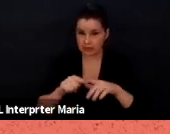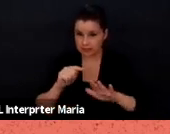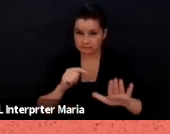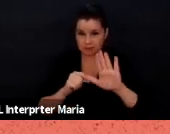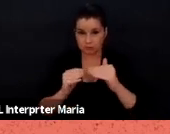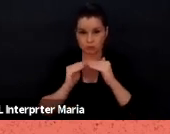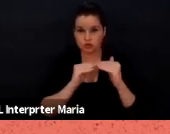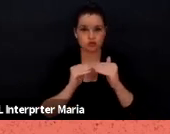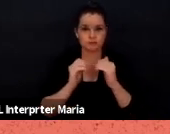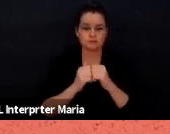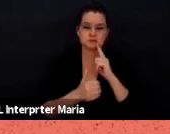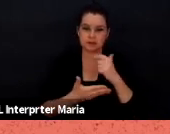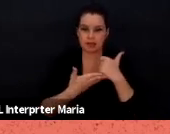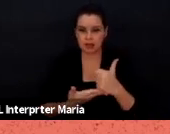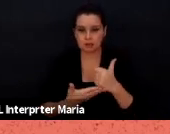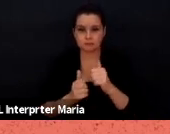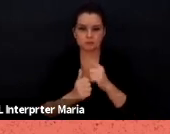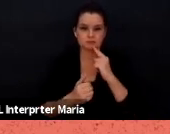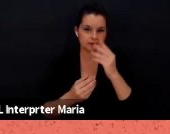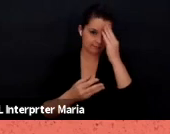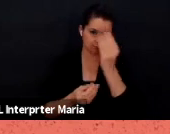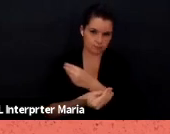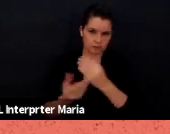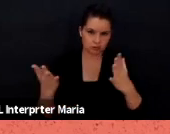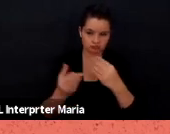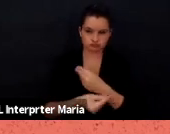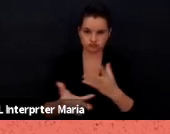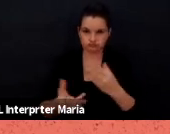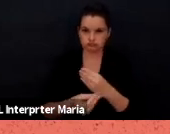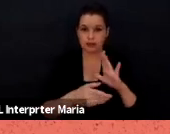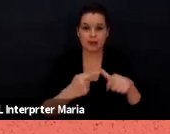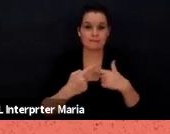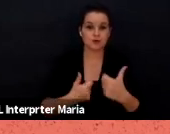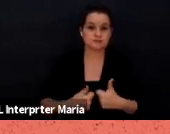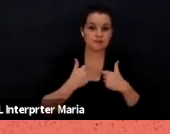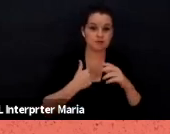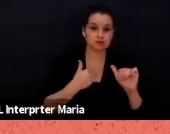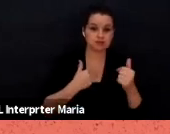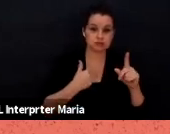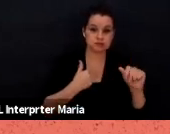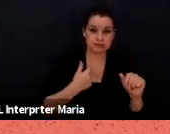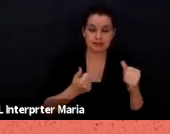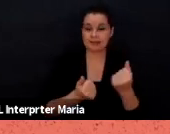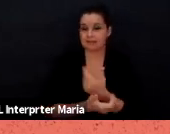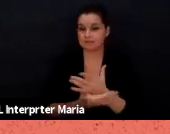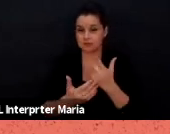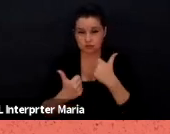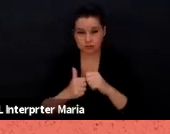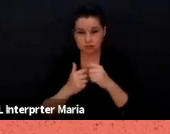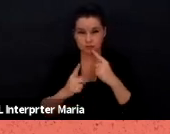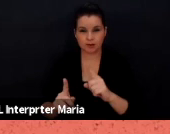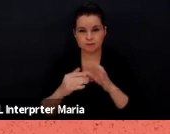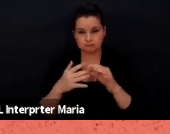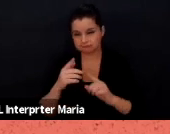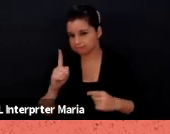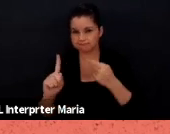partnerships to help us get the information out about Survivor's Agenda, everything that we're trying to accomplish leading up to